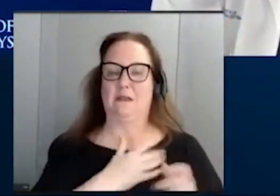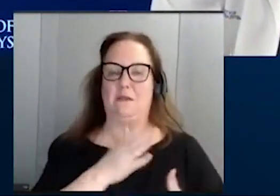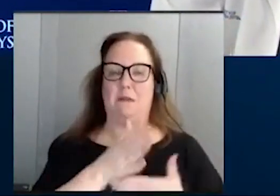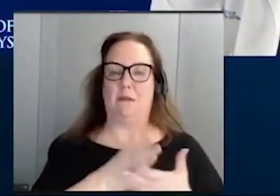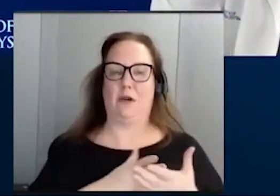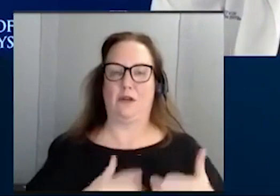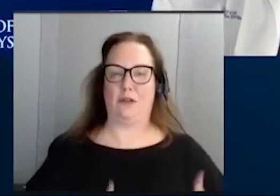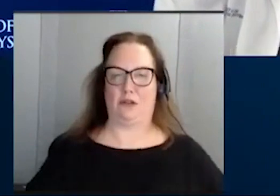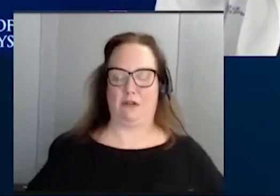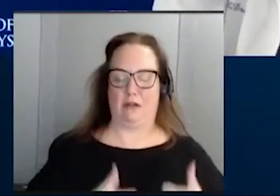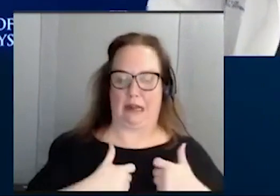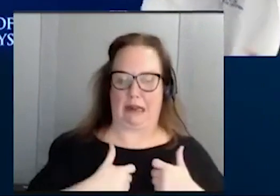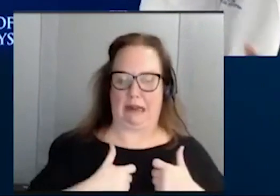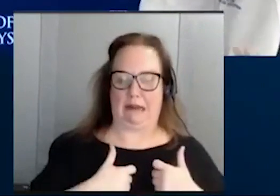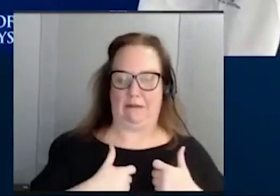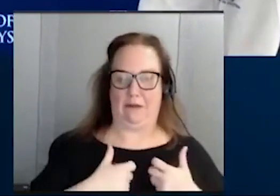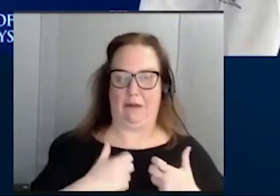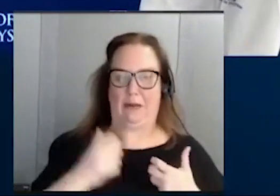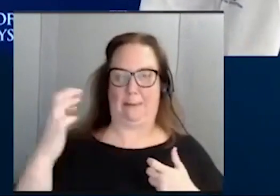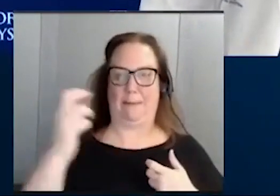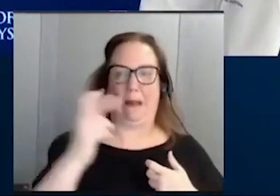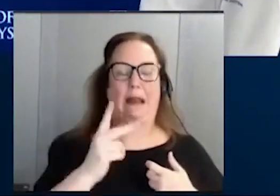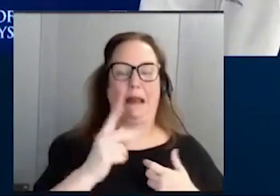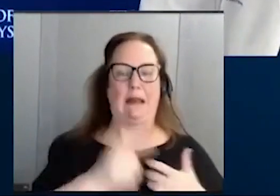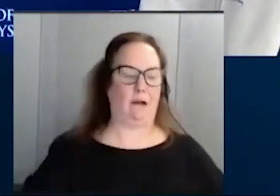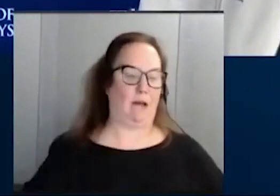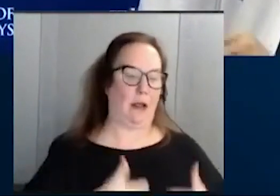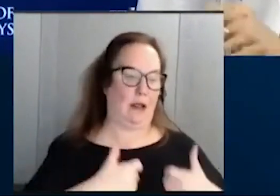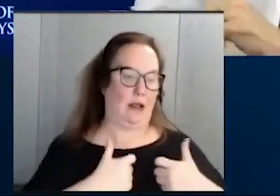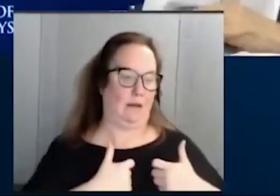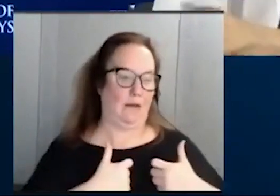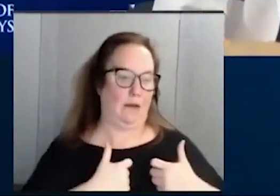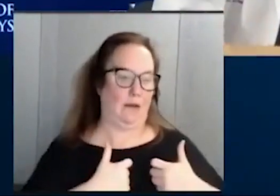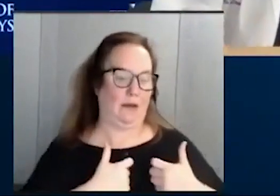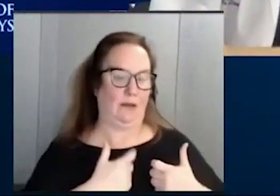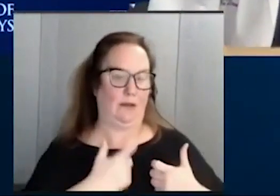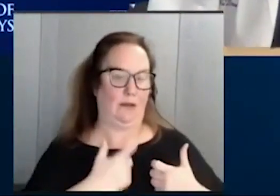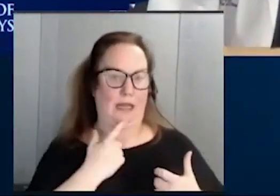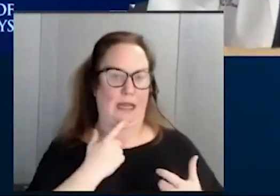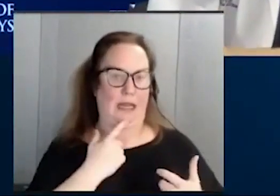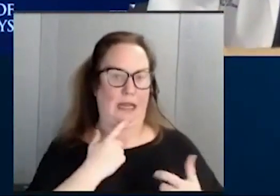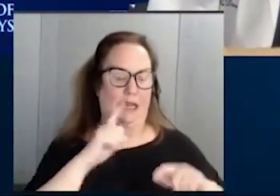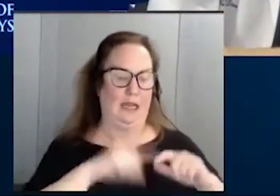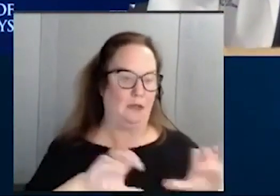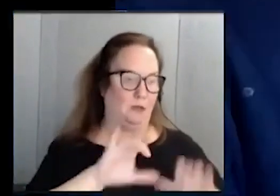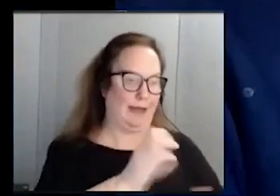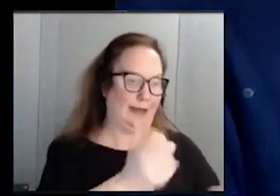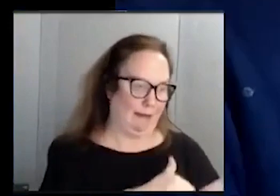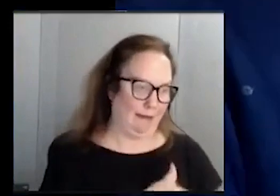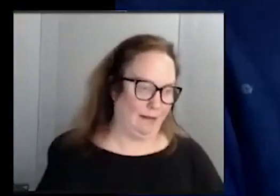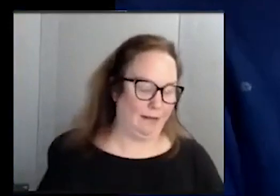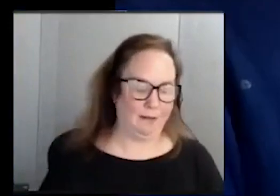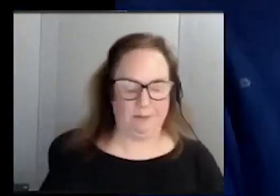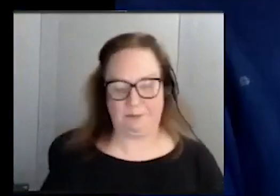able to reclaim. What parts of life have you had to say, yeah, I may not get back there?